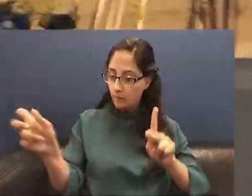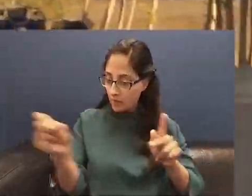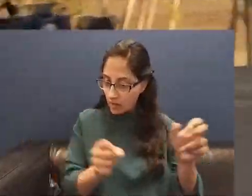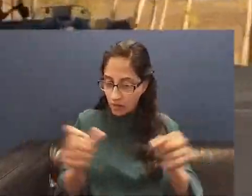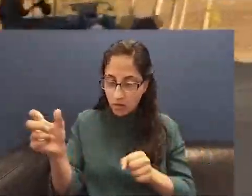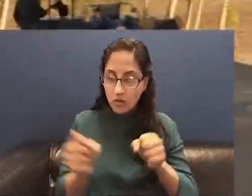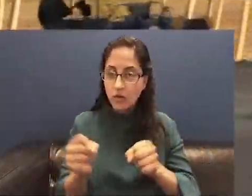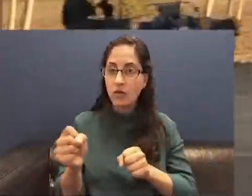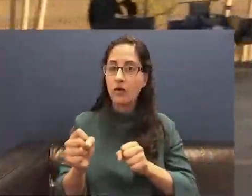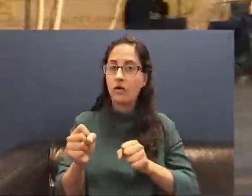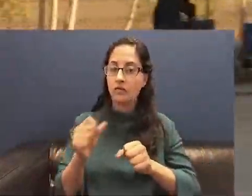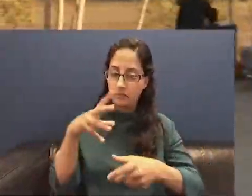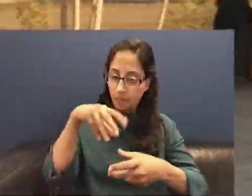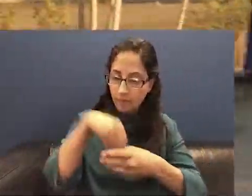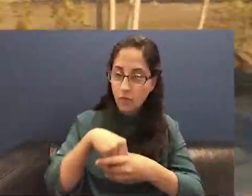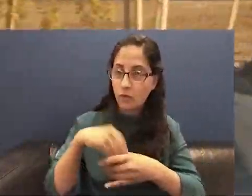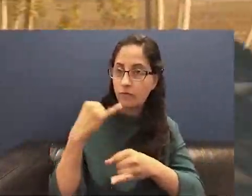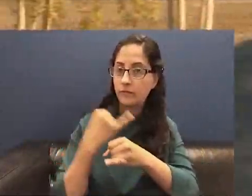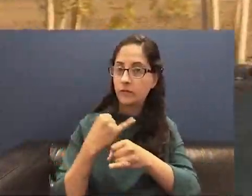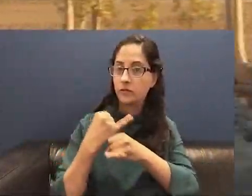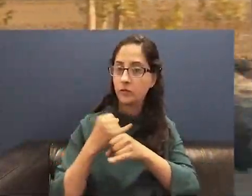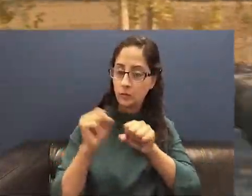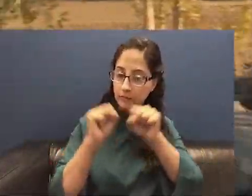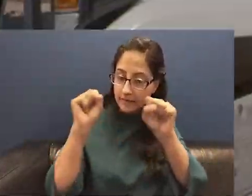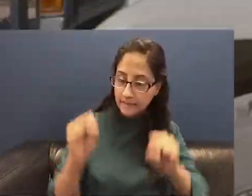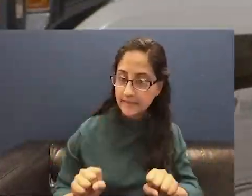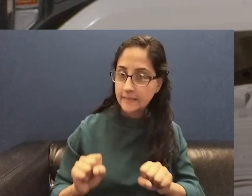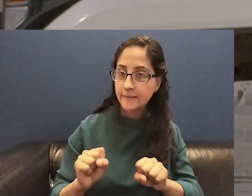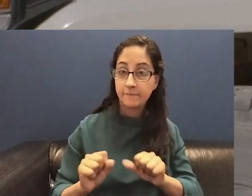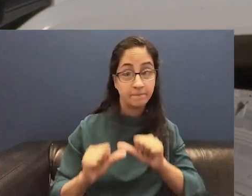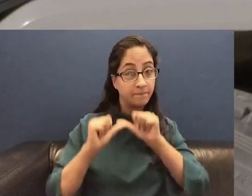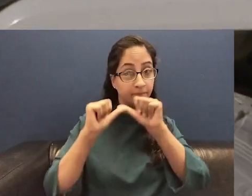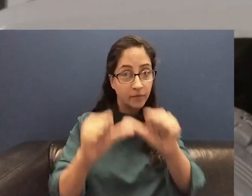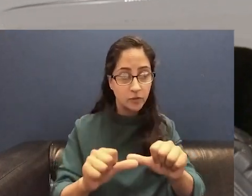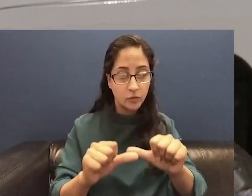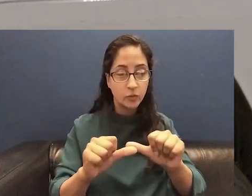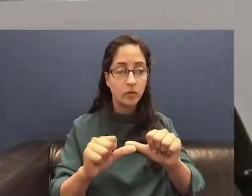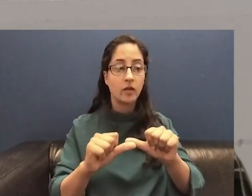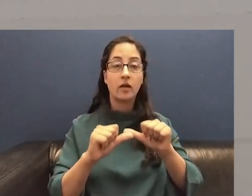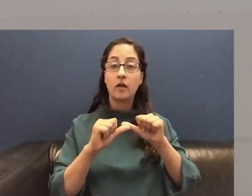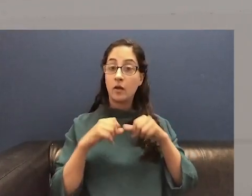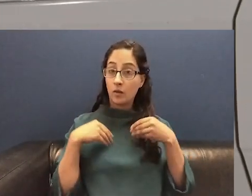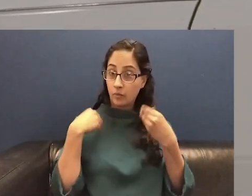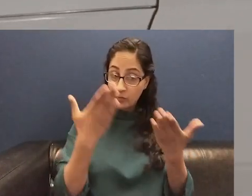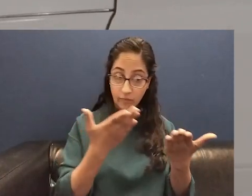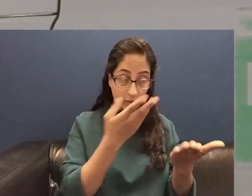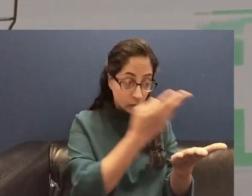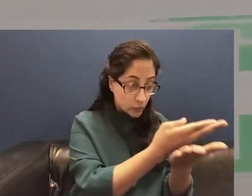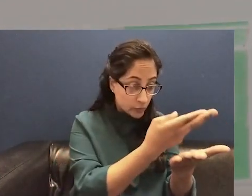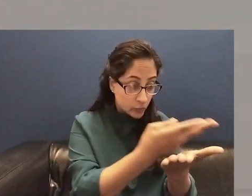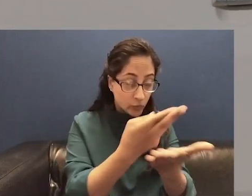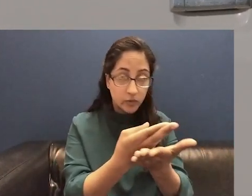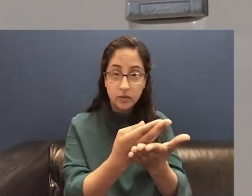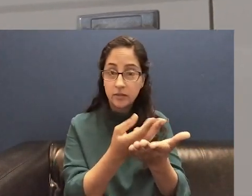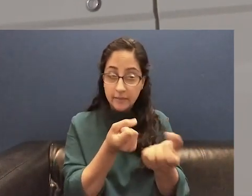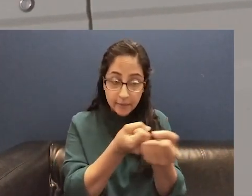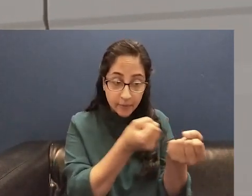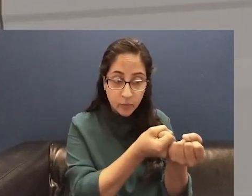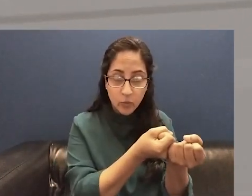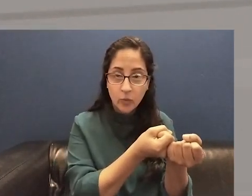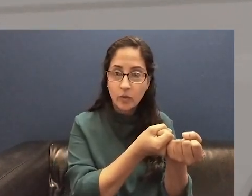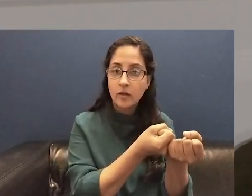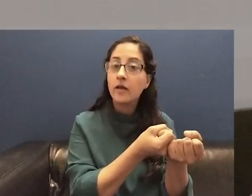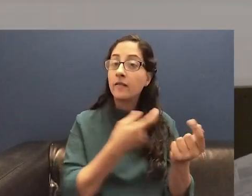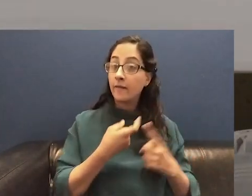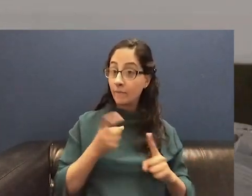our human capacity, by supporting the country with the resources that